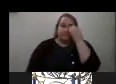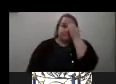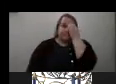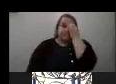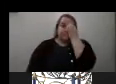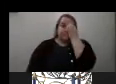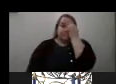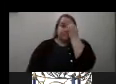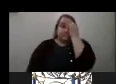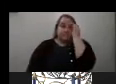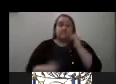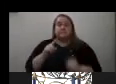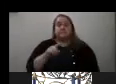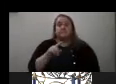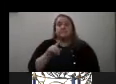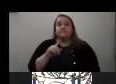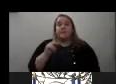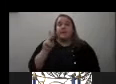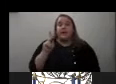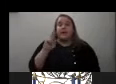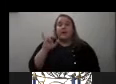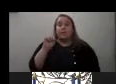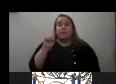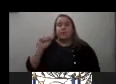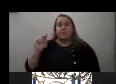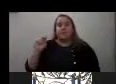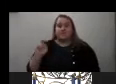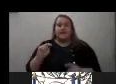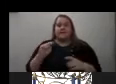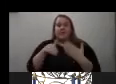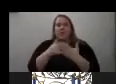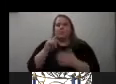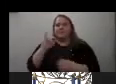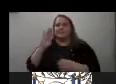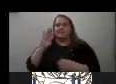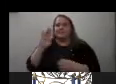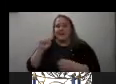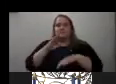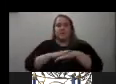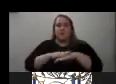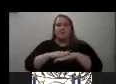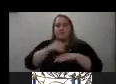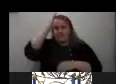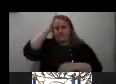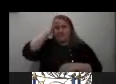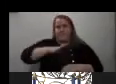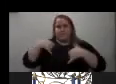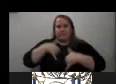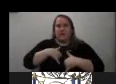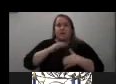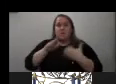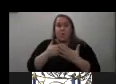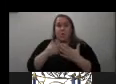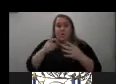And this is Kristen pinning the tabs on one of the male jackets. All of the tabs in rubies are